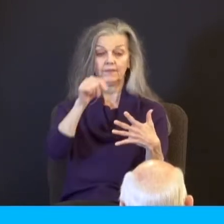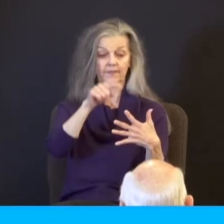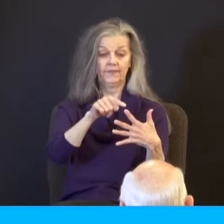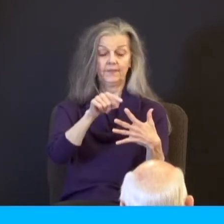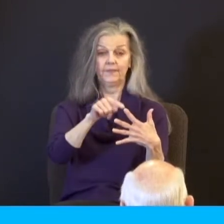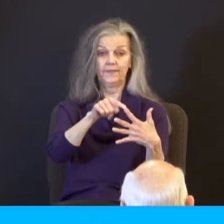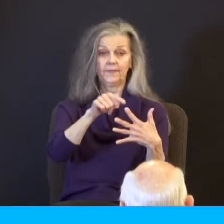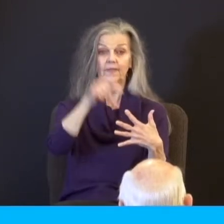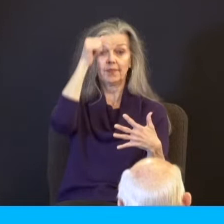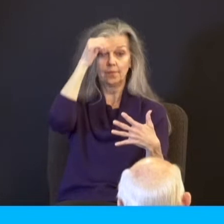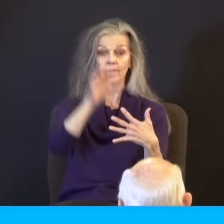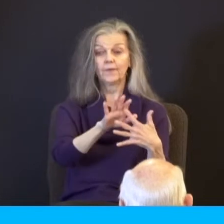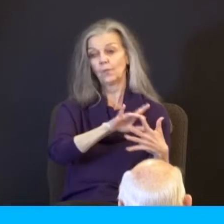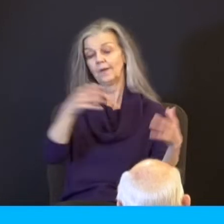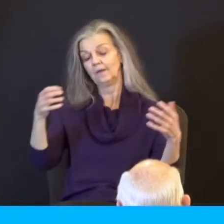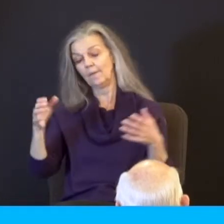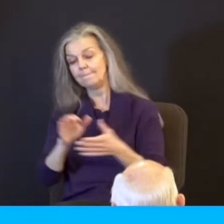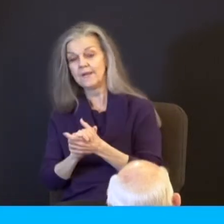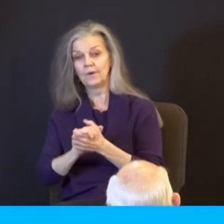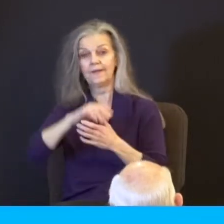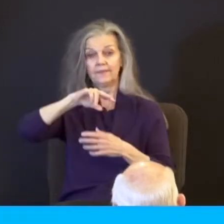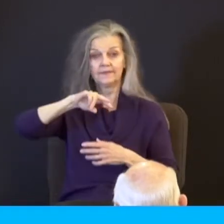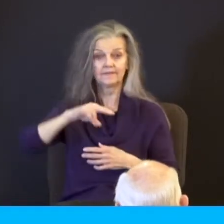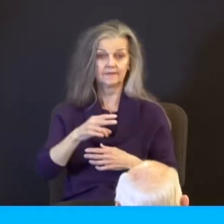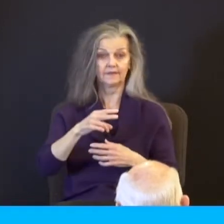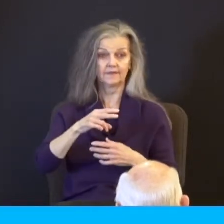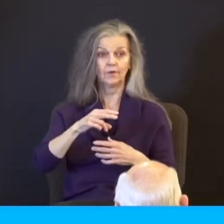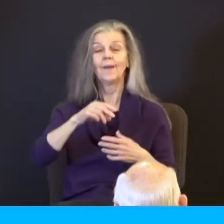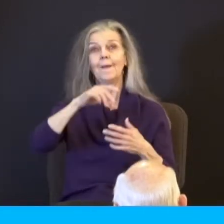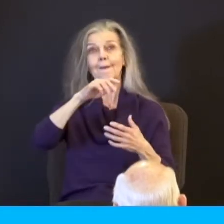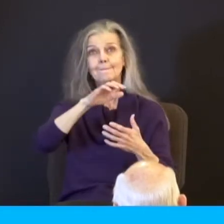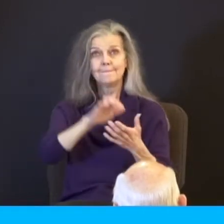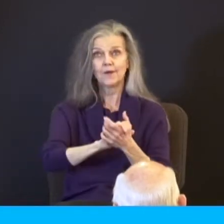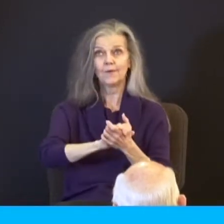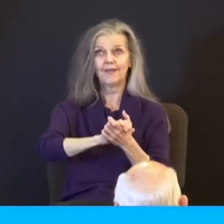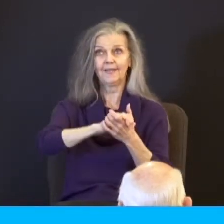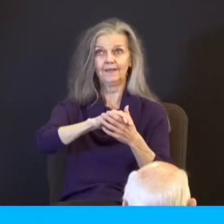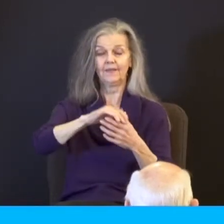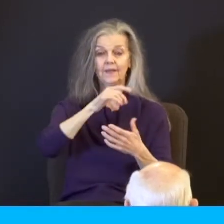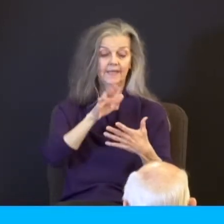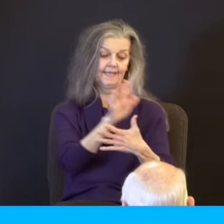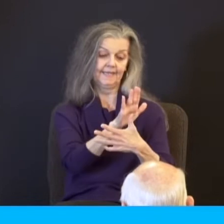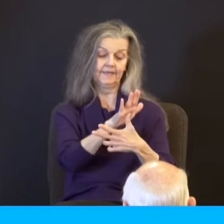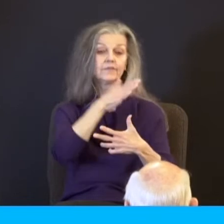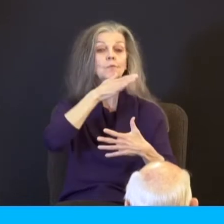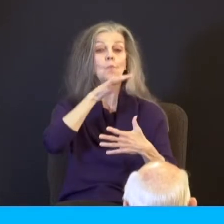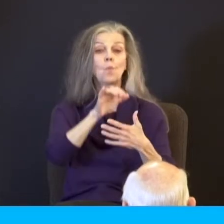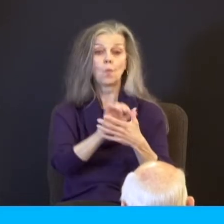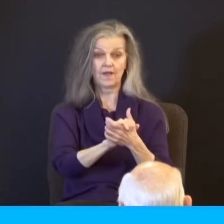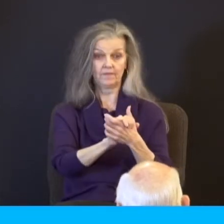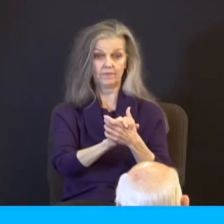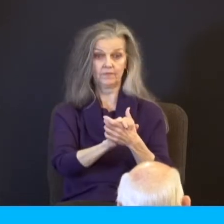unto her. And this is what we call a Levirite marriage, from the word levir, which comes basically from the Latin, the idea of Levirite, or